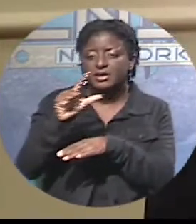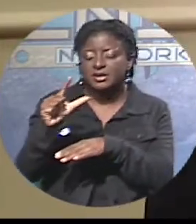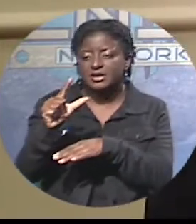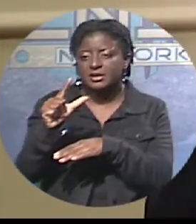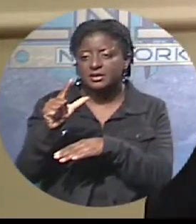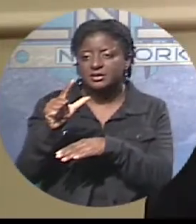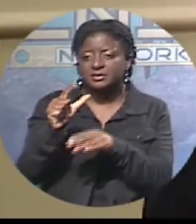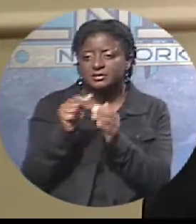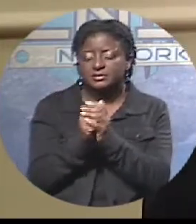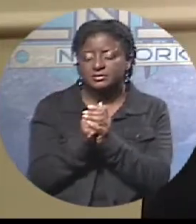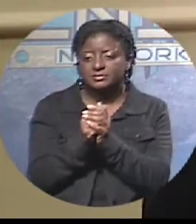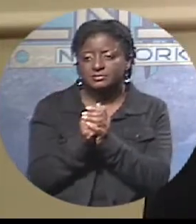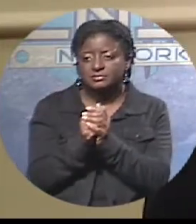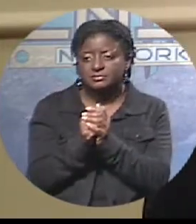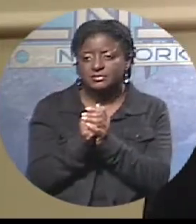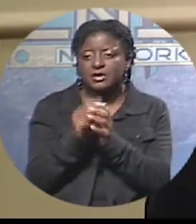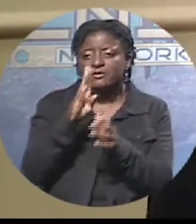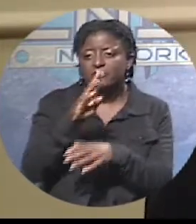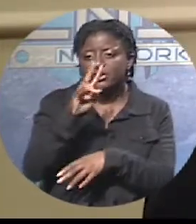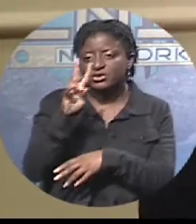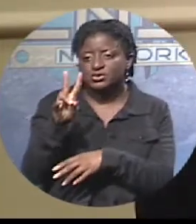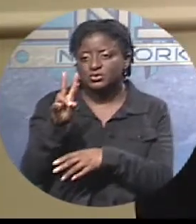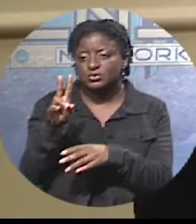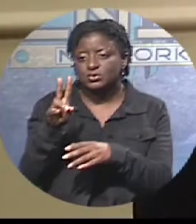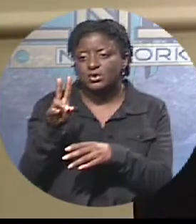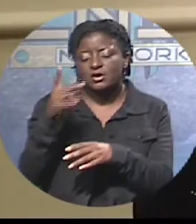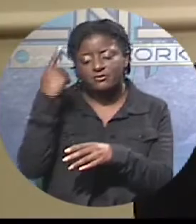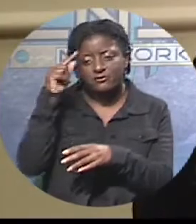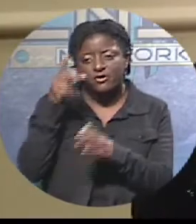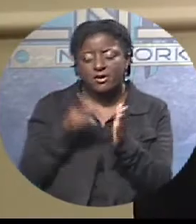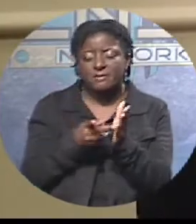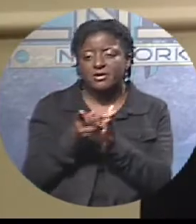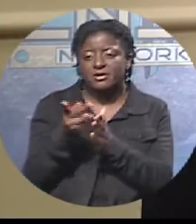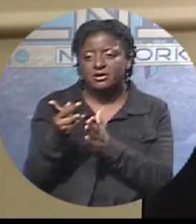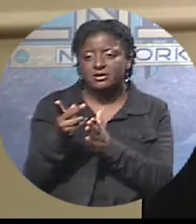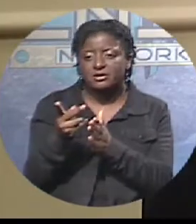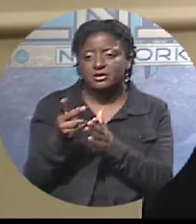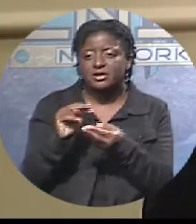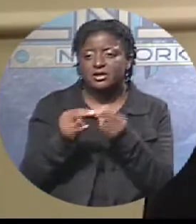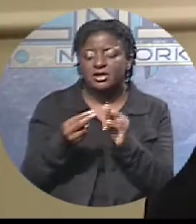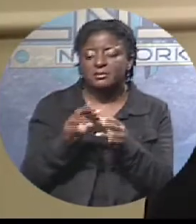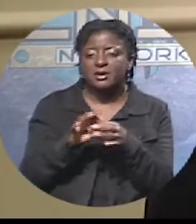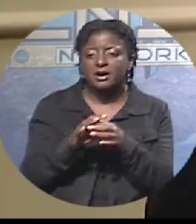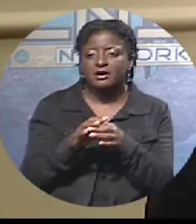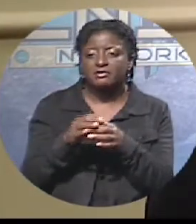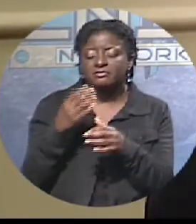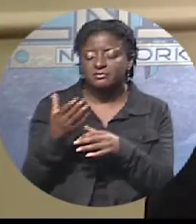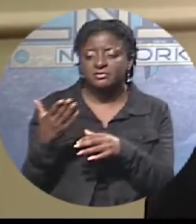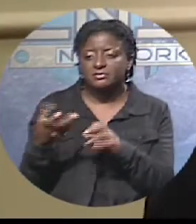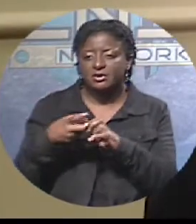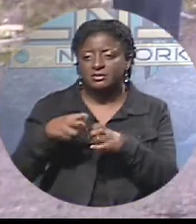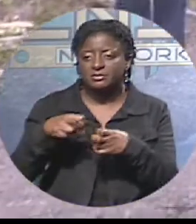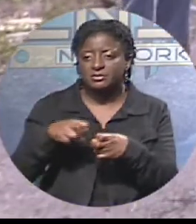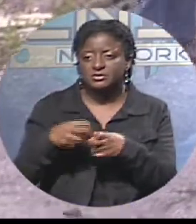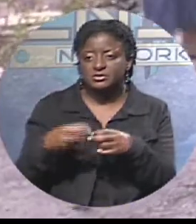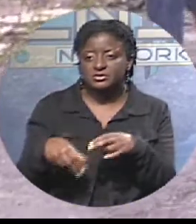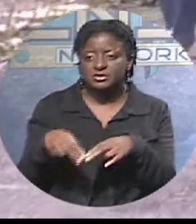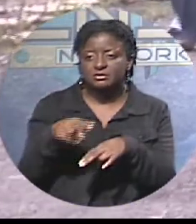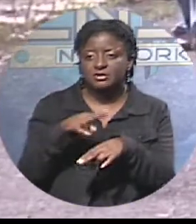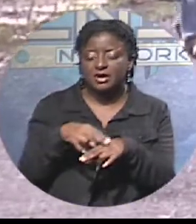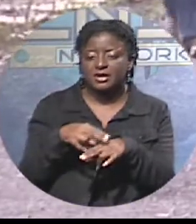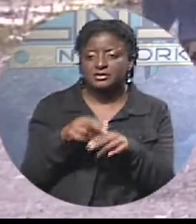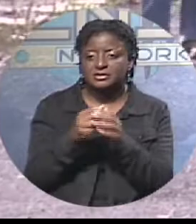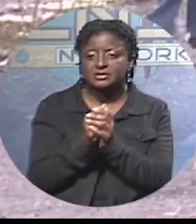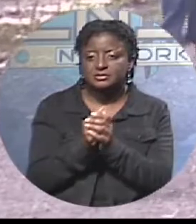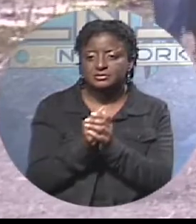for murder. Well, there are a number of issues that arise. One, that we have to stop that. As a solution